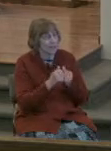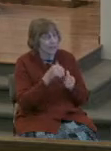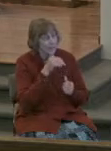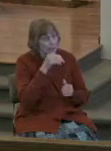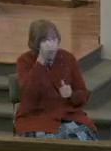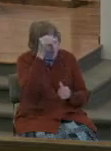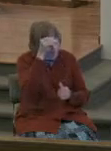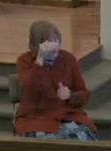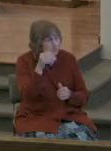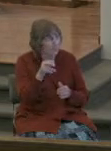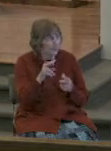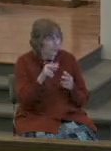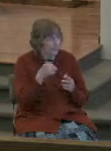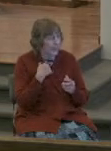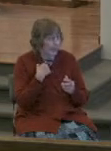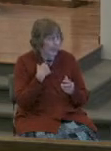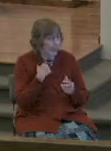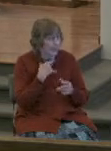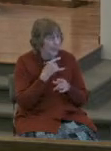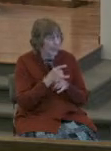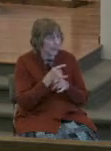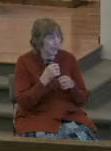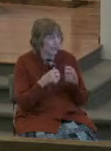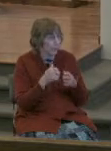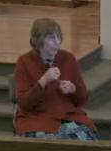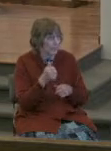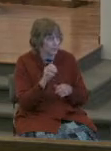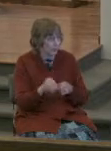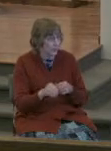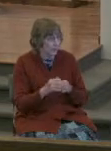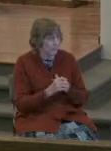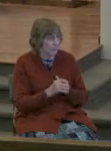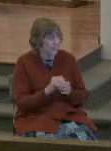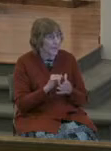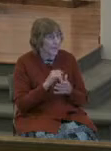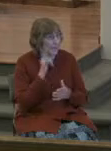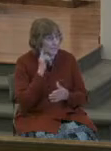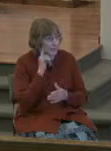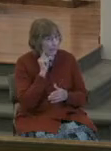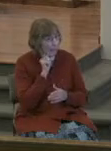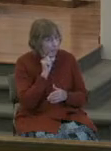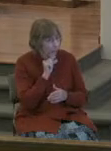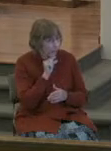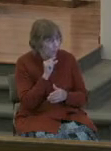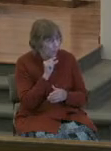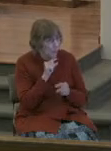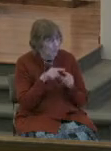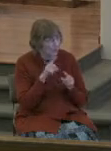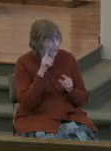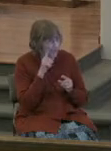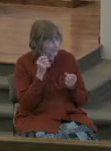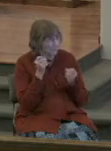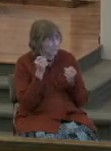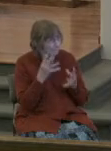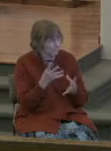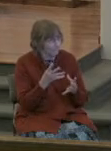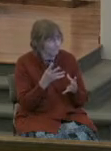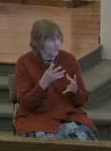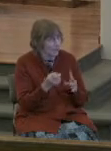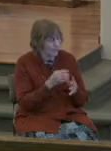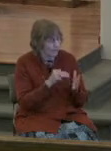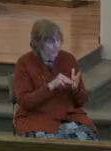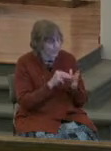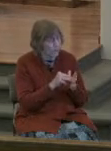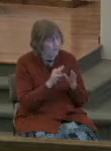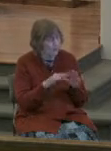had an alcohol problem. 10% of kids. Now, that may sound like a low percentage, but think of the number out of the millions of